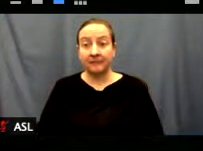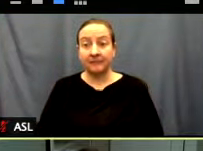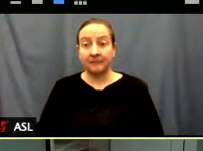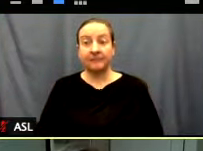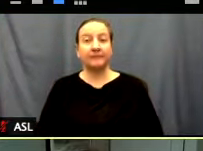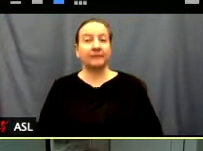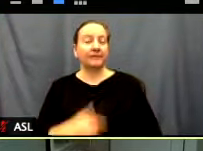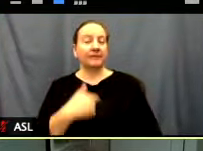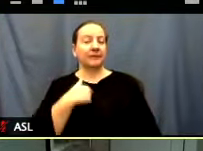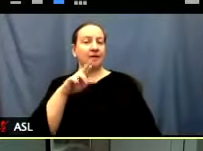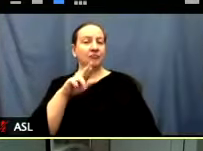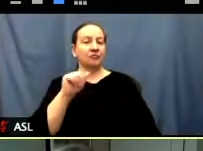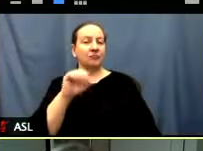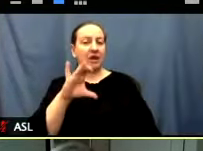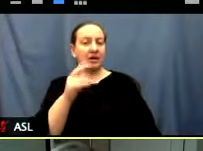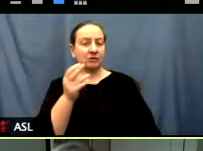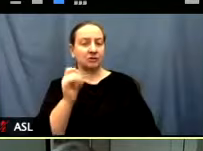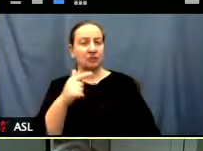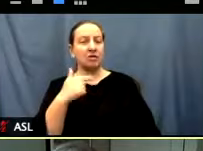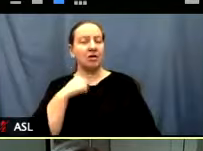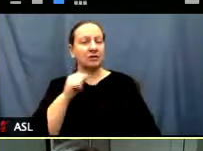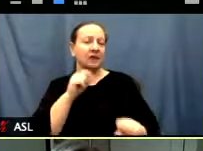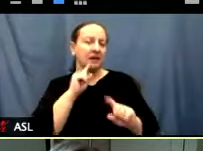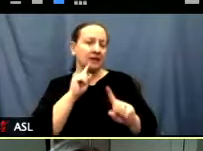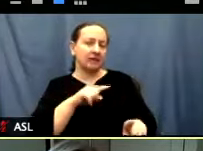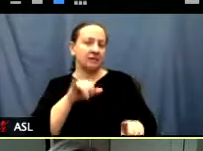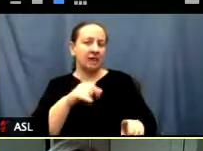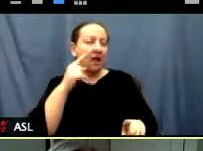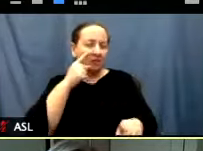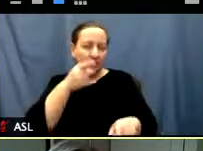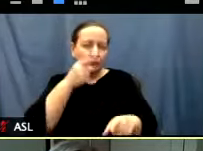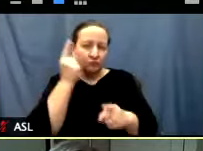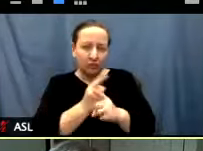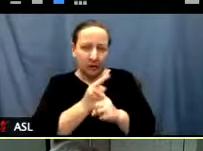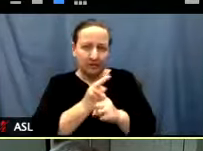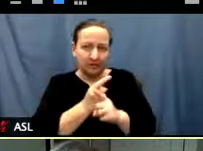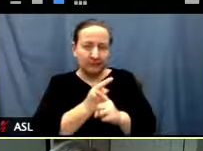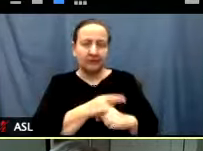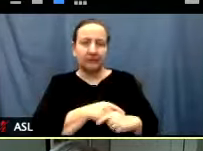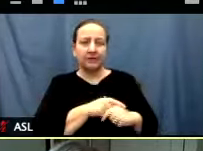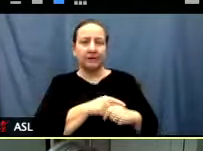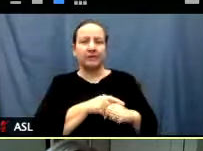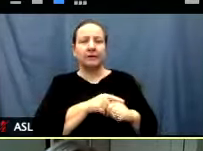Yeah, this is Rachel. I can take that. I think you're absolutely right that,